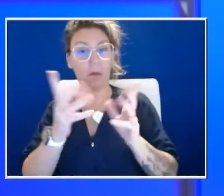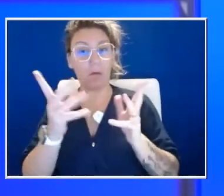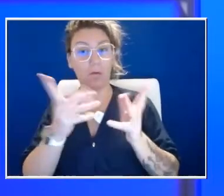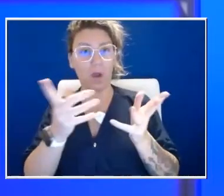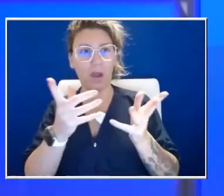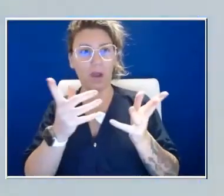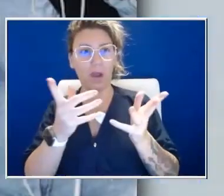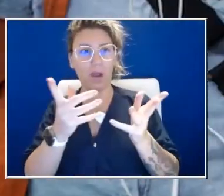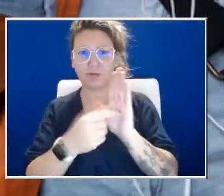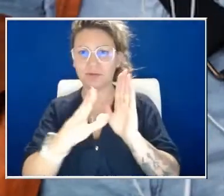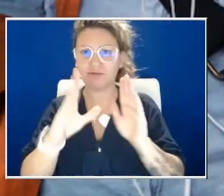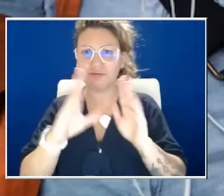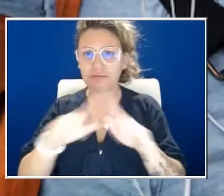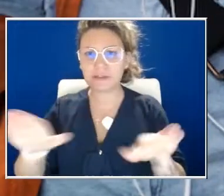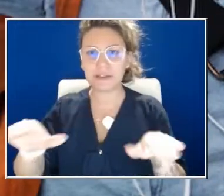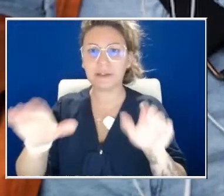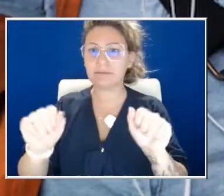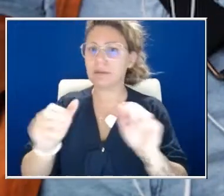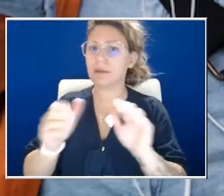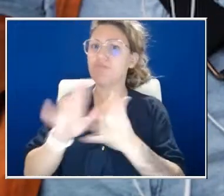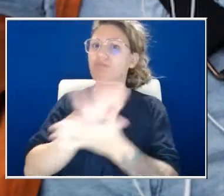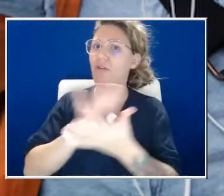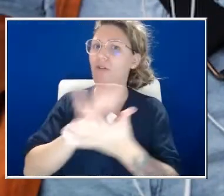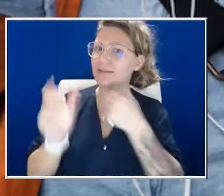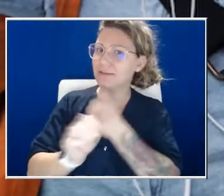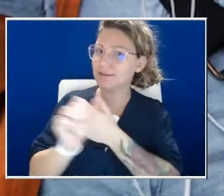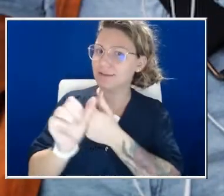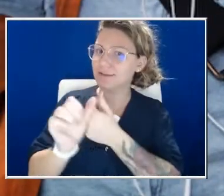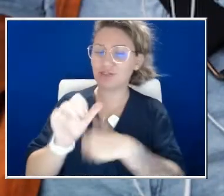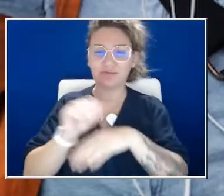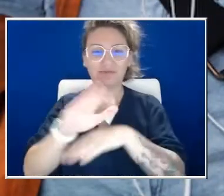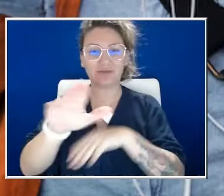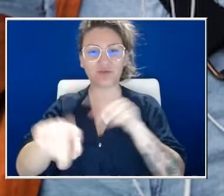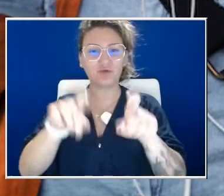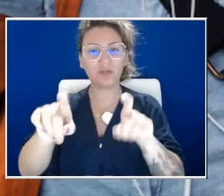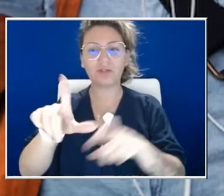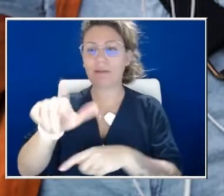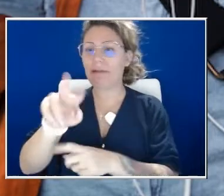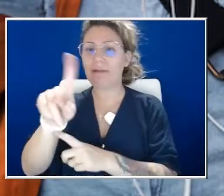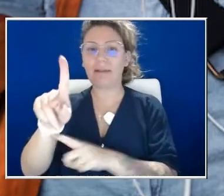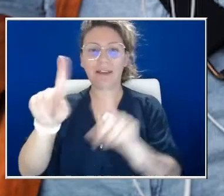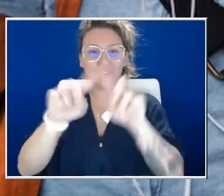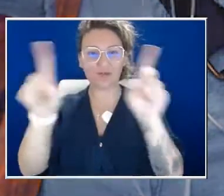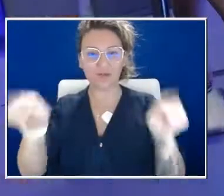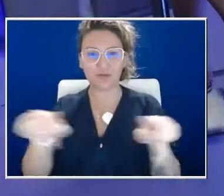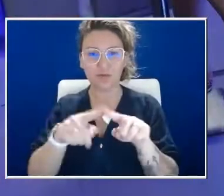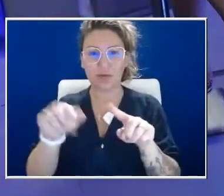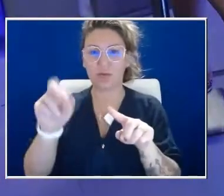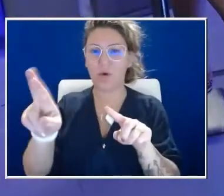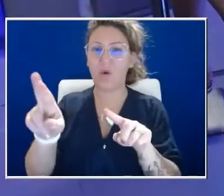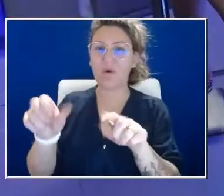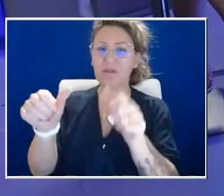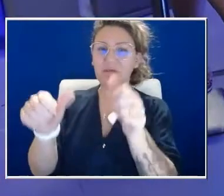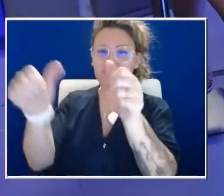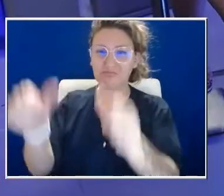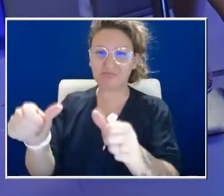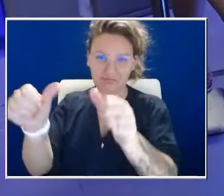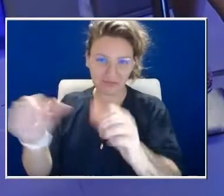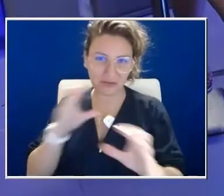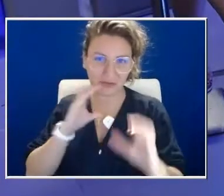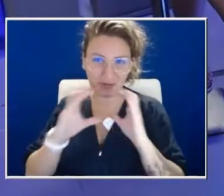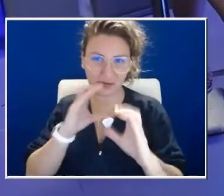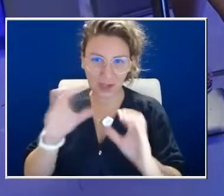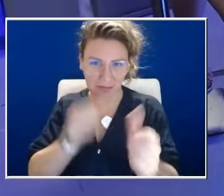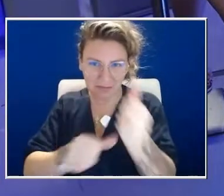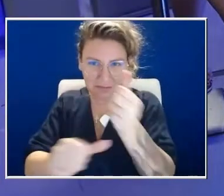So get your questions sent in through the links here on your screen, or you can drop them in the chat thread below. Before we get